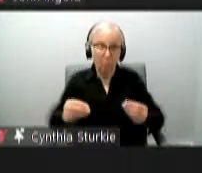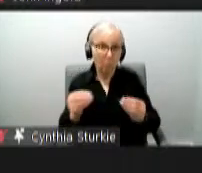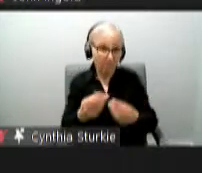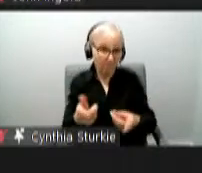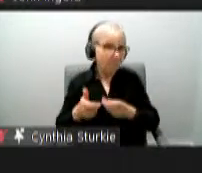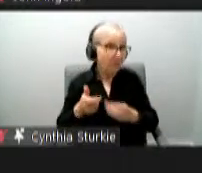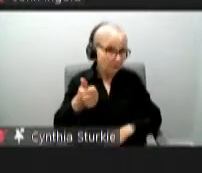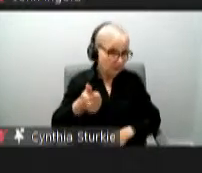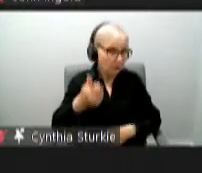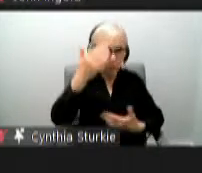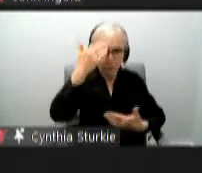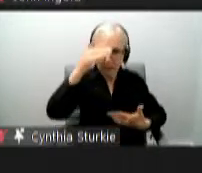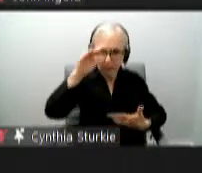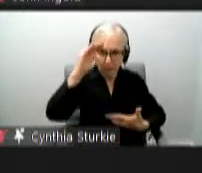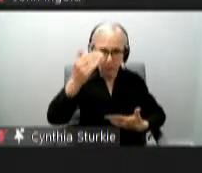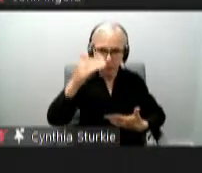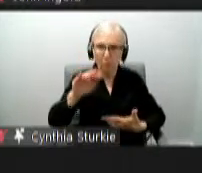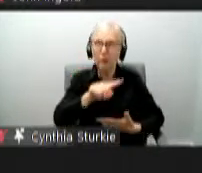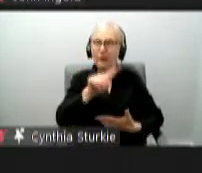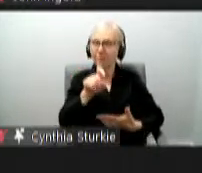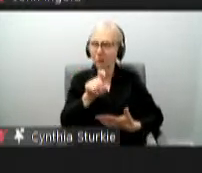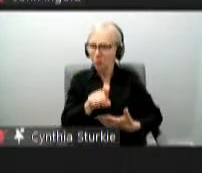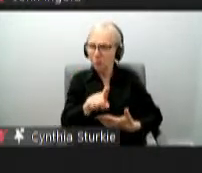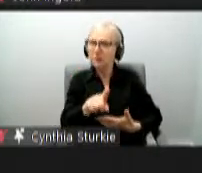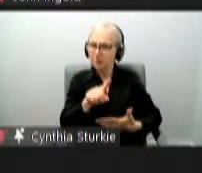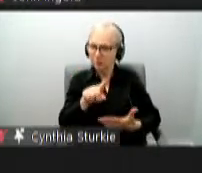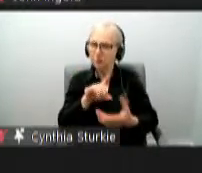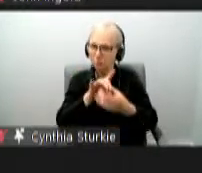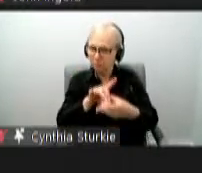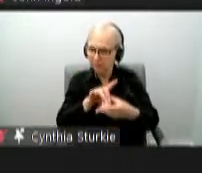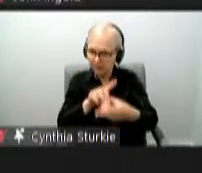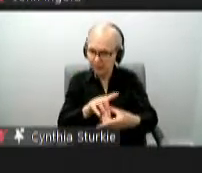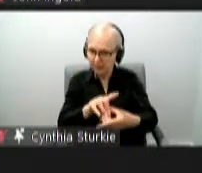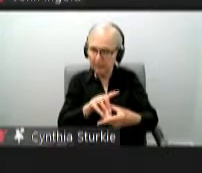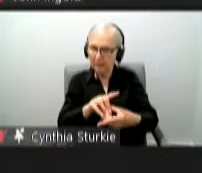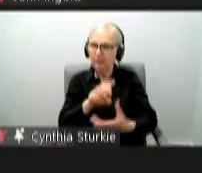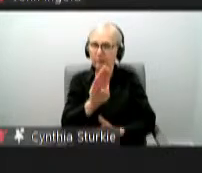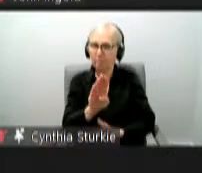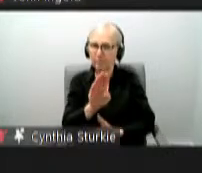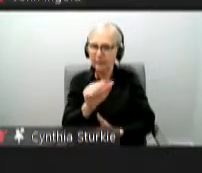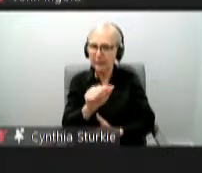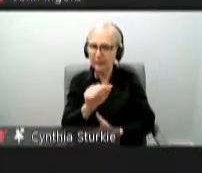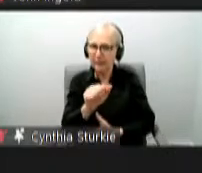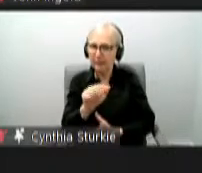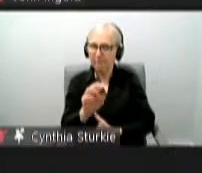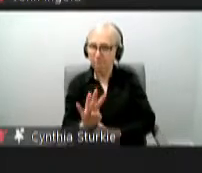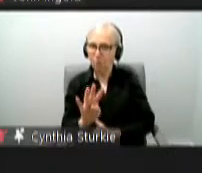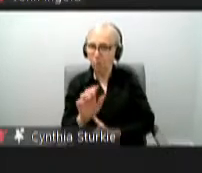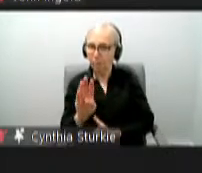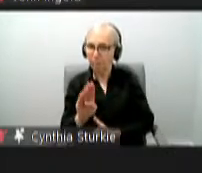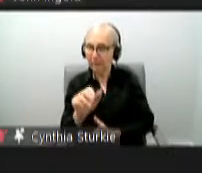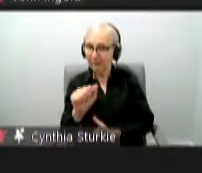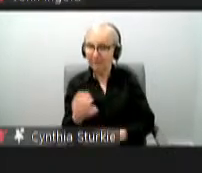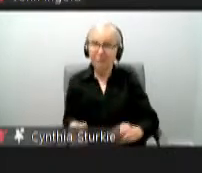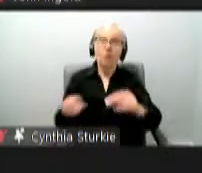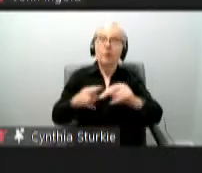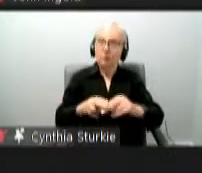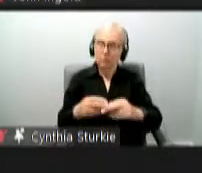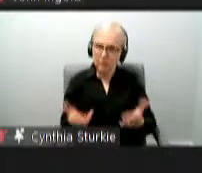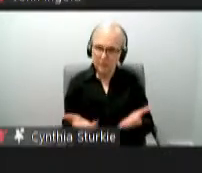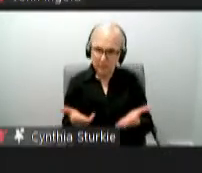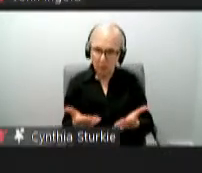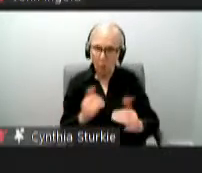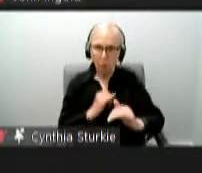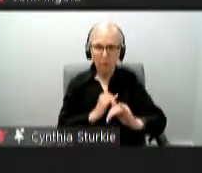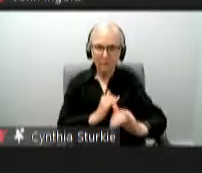BA2.12.1 is. So I think lots of questions remain about whether BA4 and 5 are going to take off here, or if they're